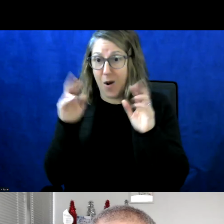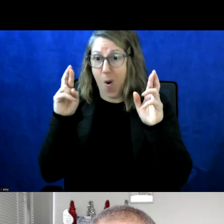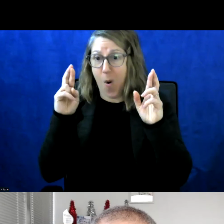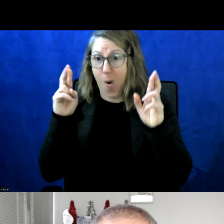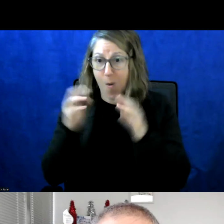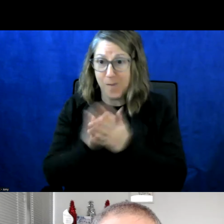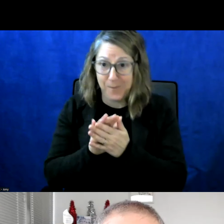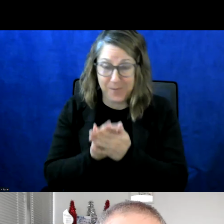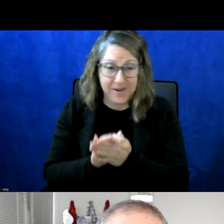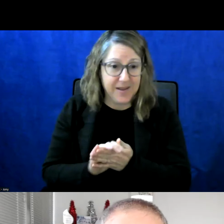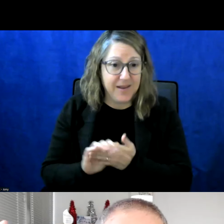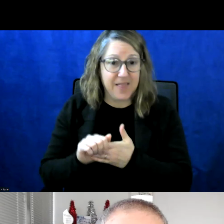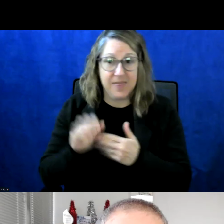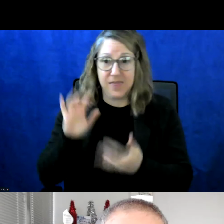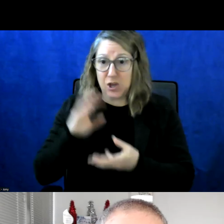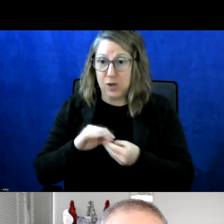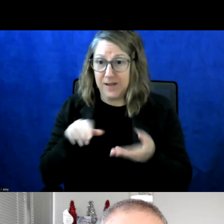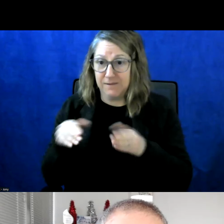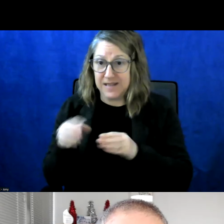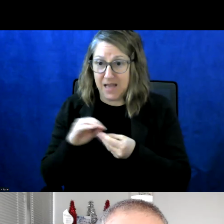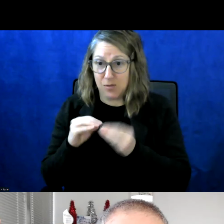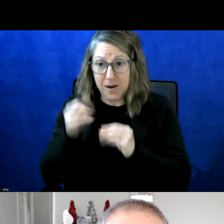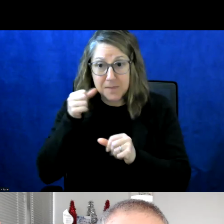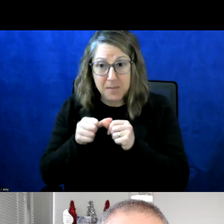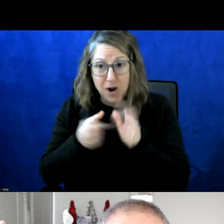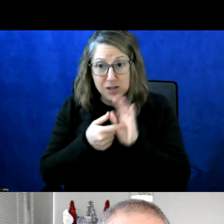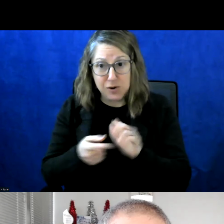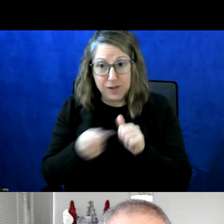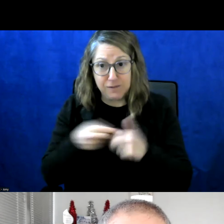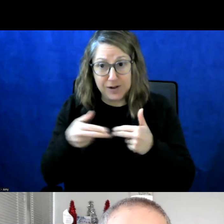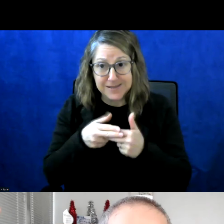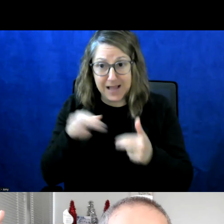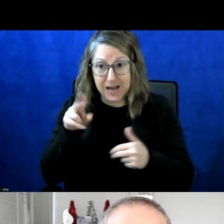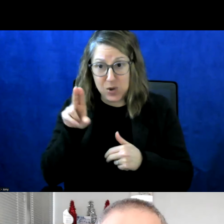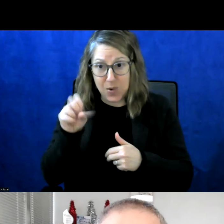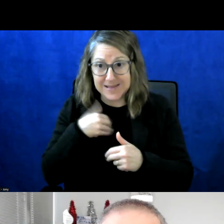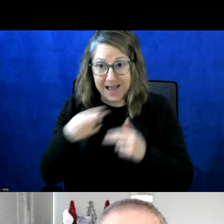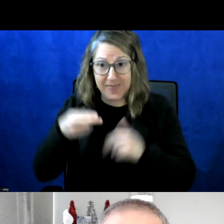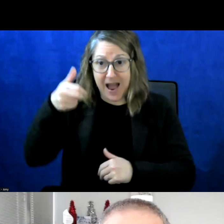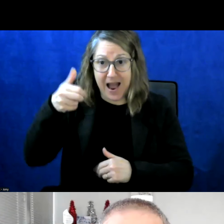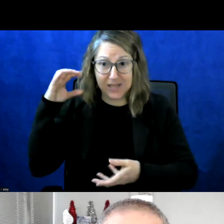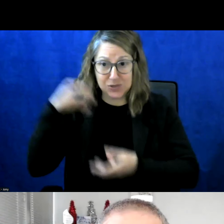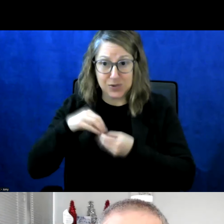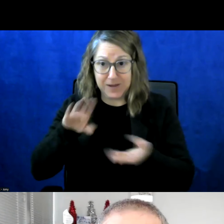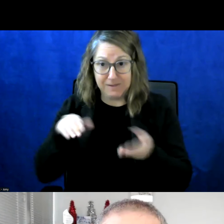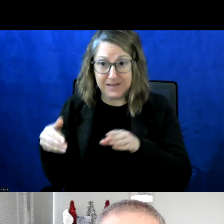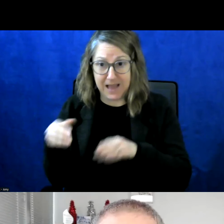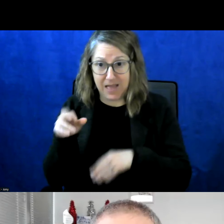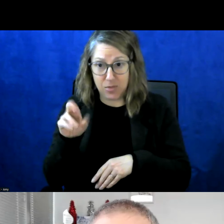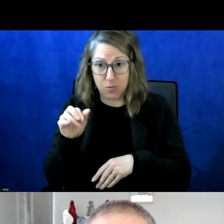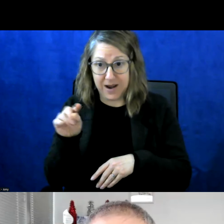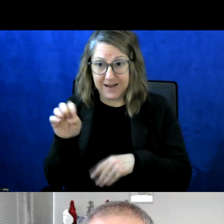cumulative death rate. Remember I showed you the first slide where the United States had the highest cumulative death rate? Well, this is now the cumulative death rate